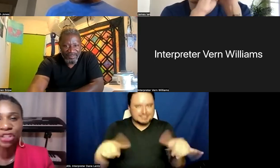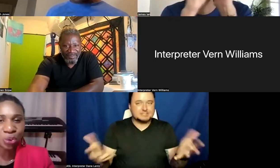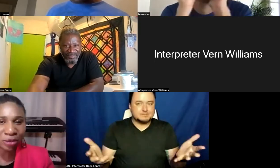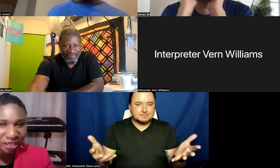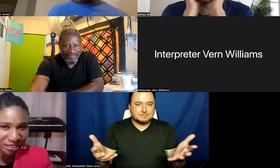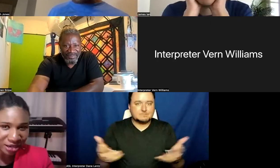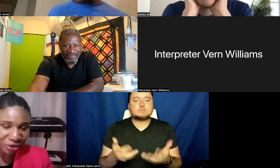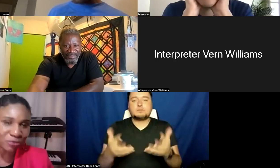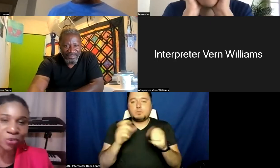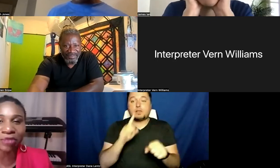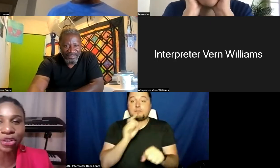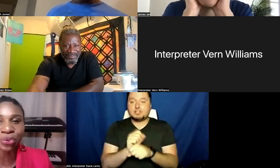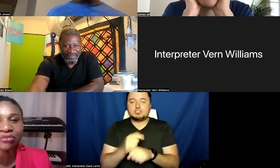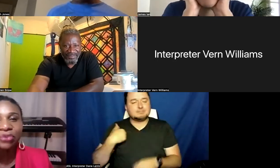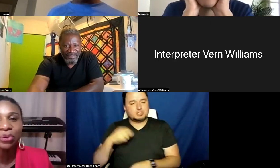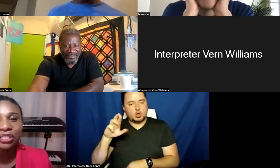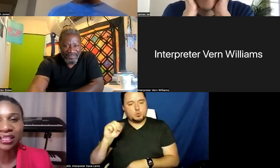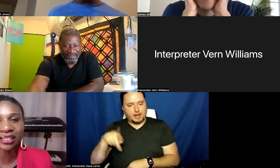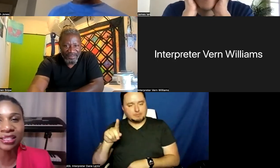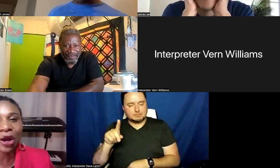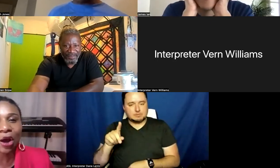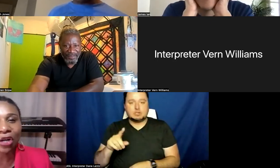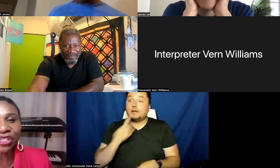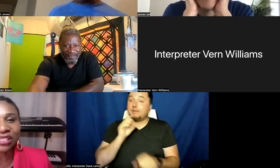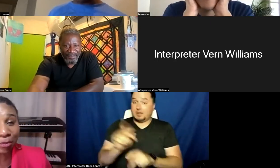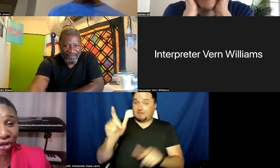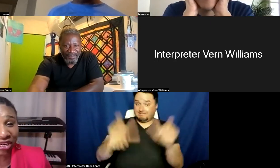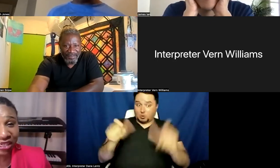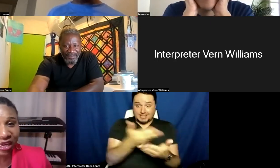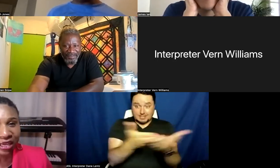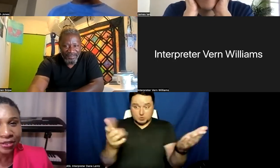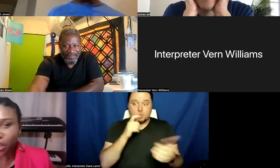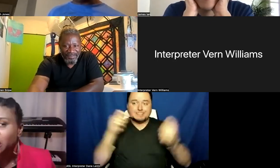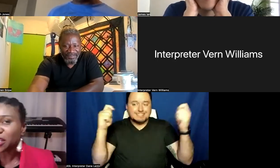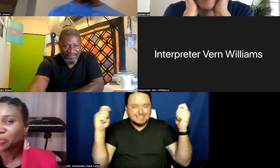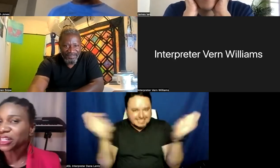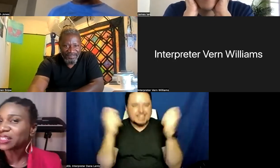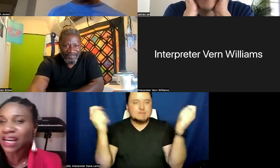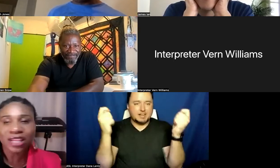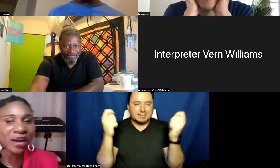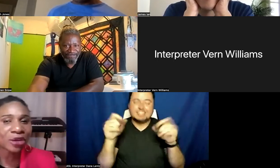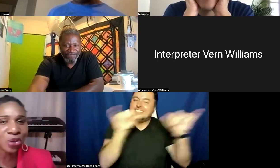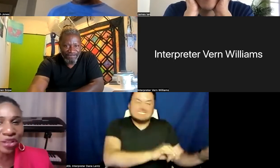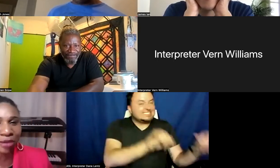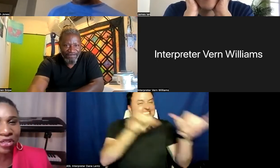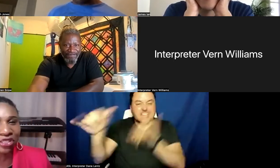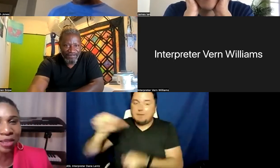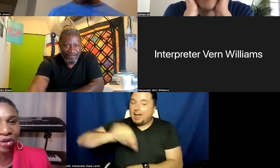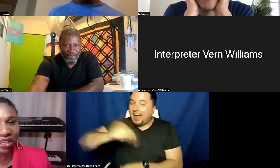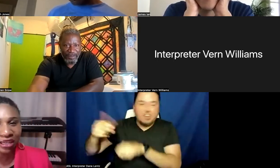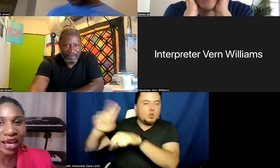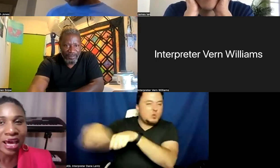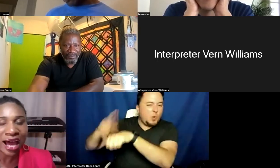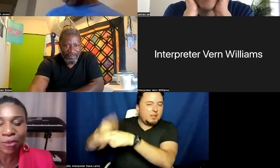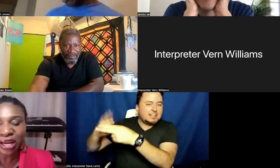make sure, I mean, us at RAMPD want to make sure that folks like this are celebrated just as much as the other household names are